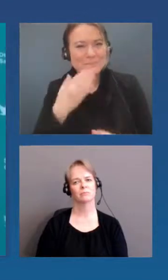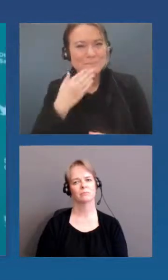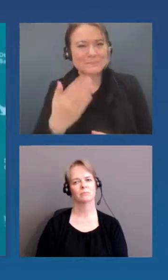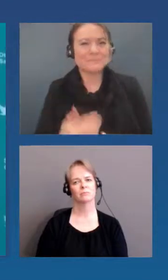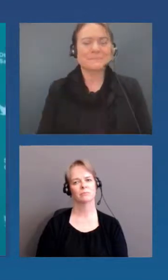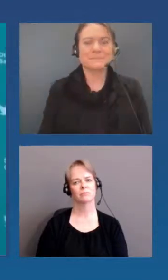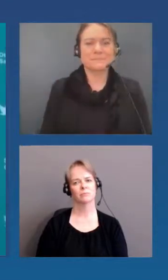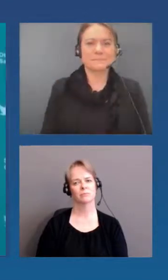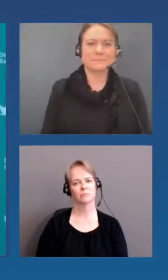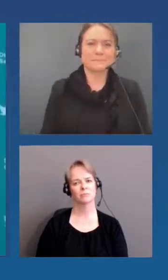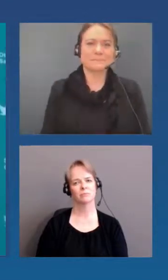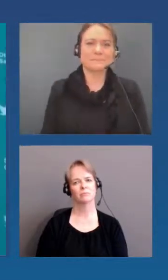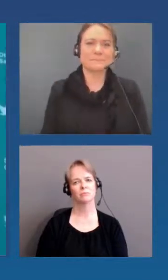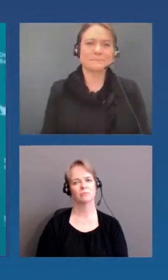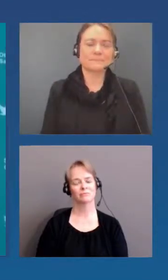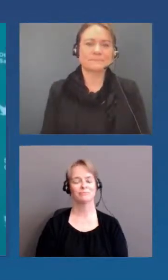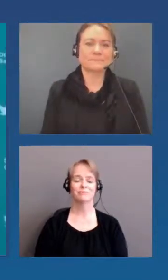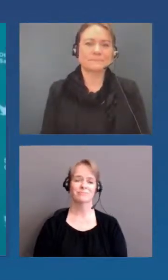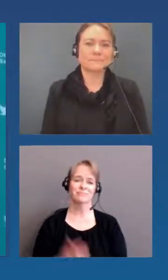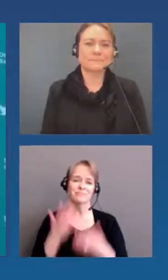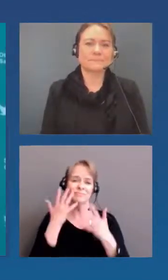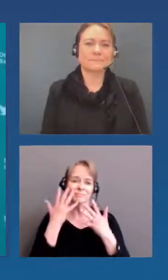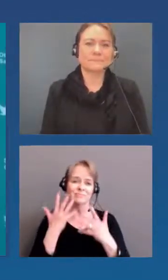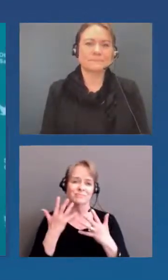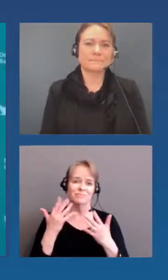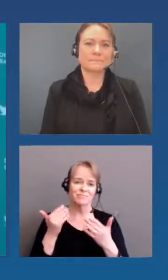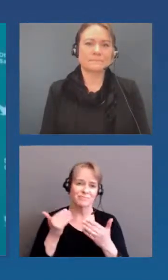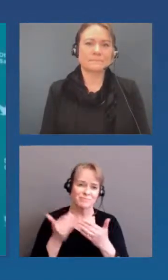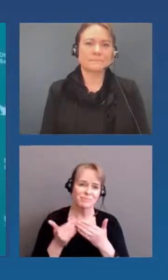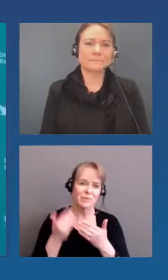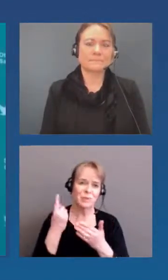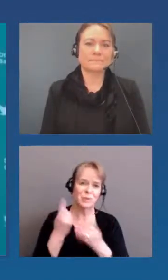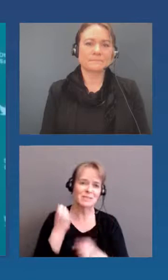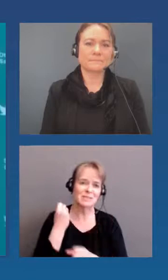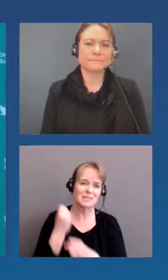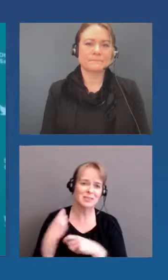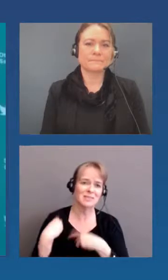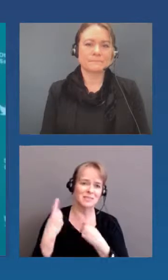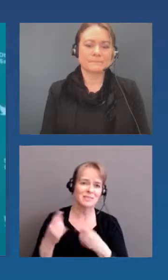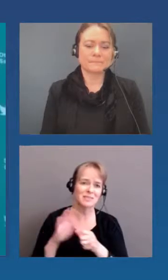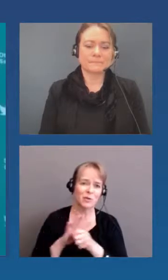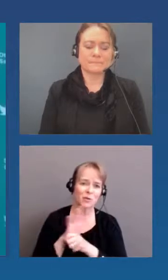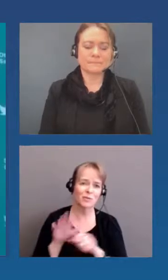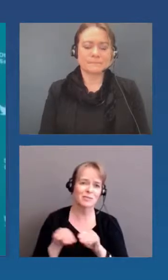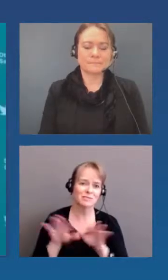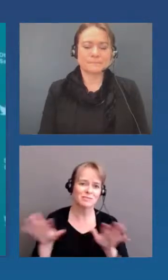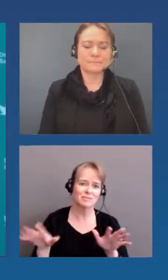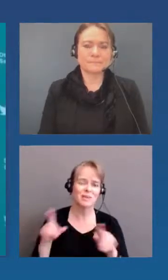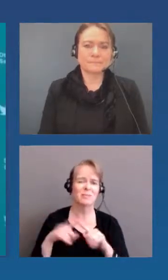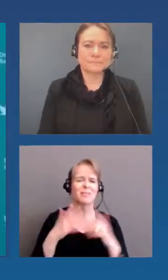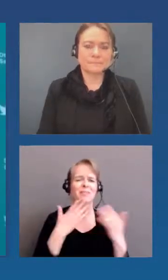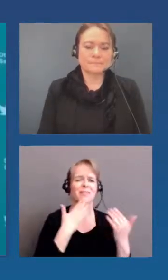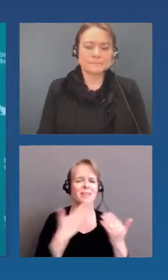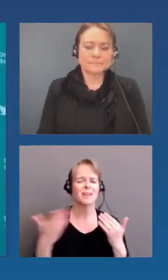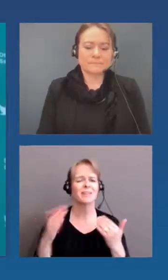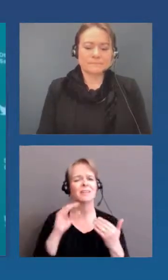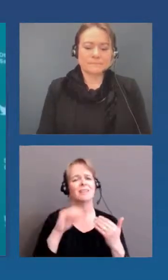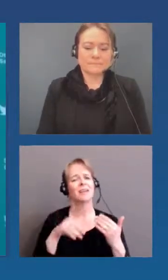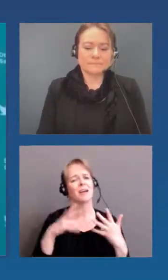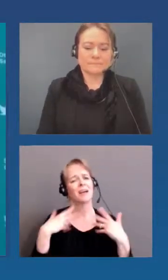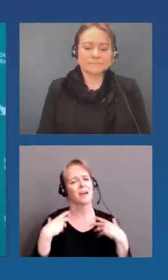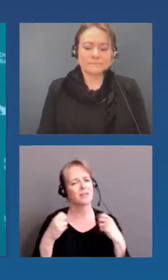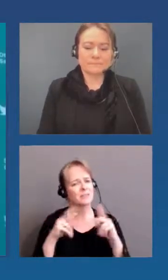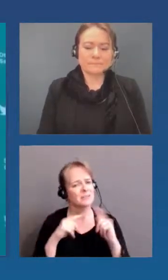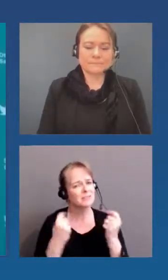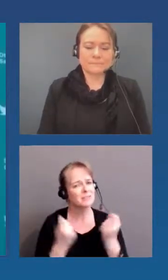And near this sad anniversary, I do want to thank the entire Ottawa Public Health team, the city, and healthcare partners who've